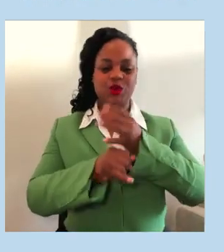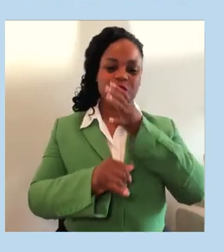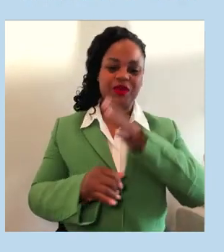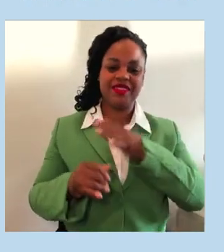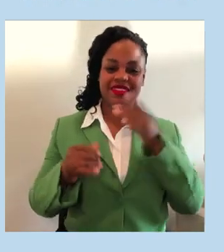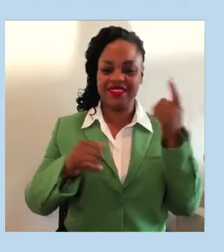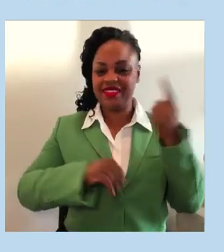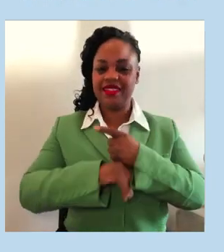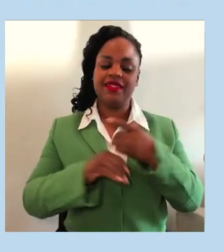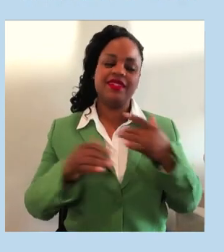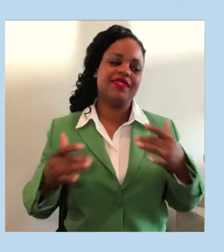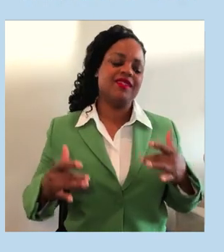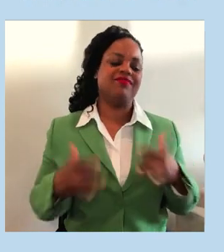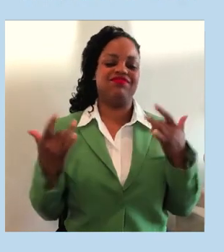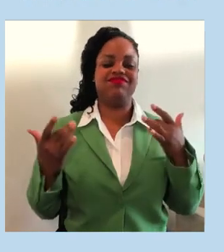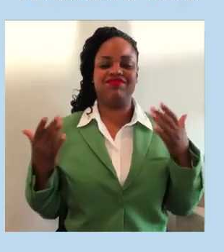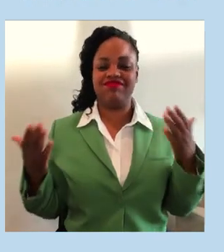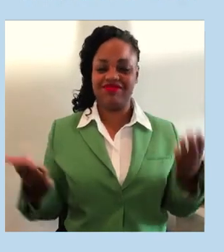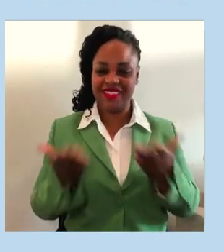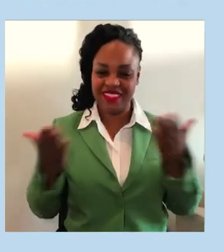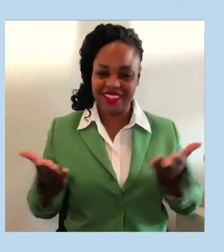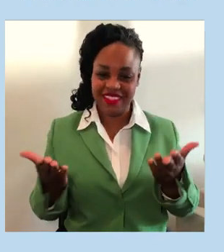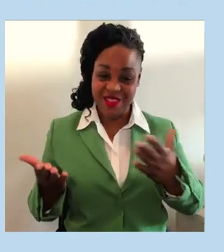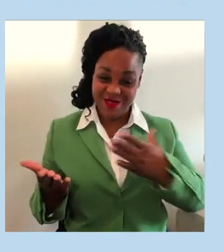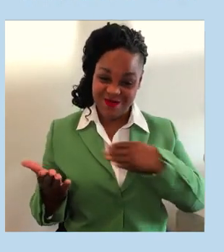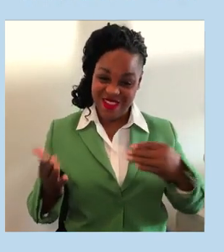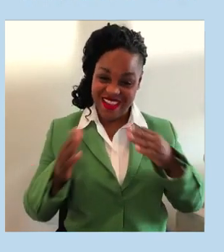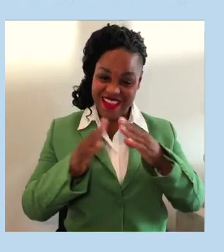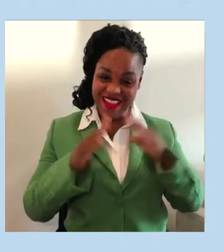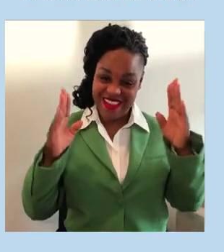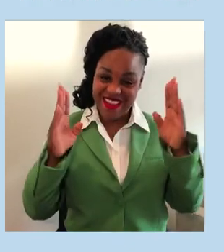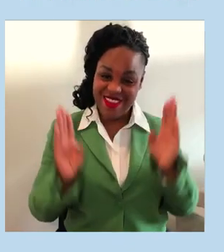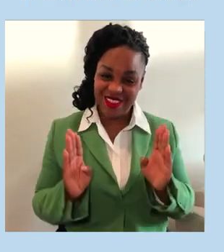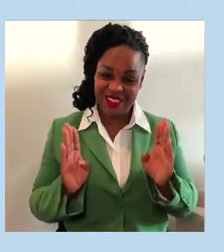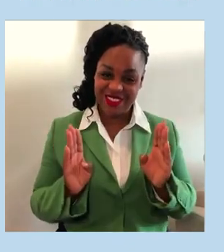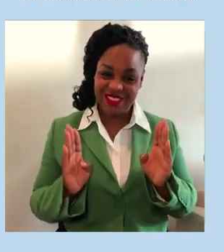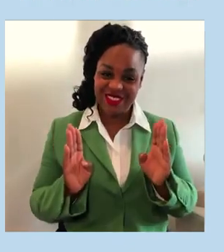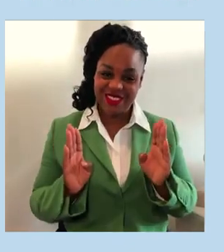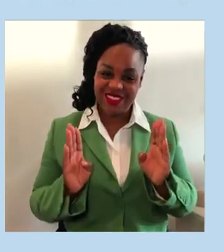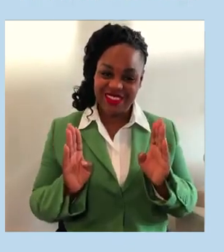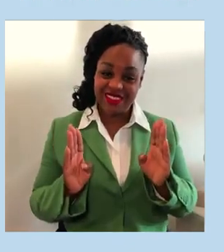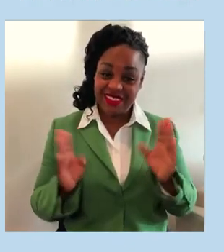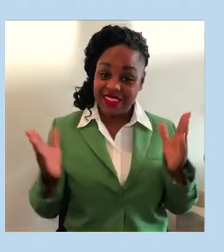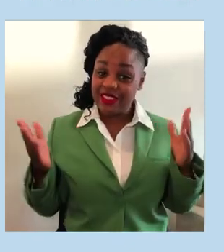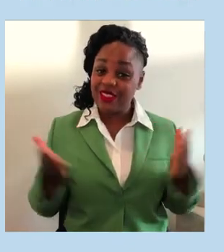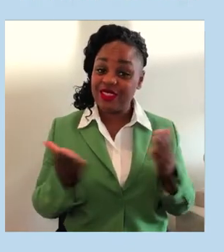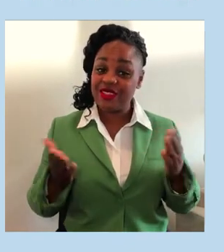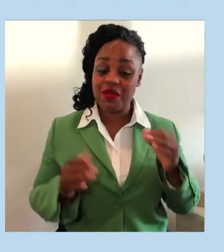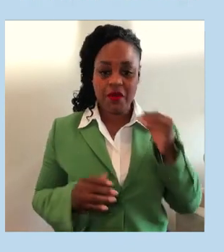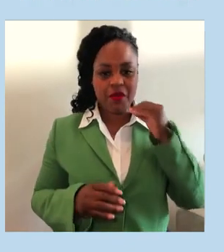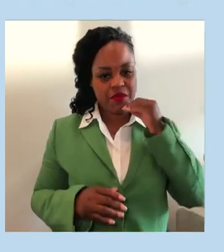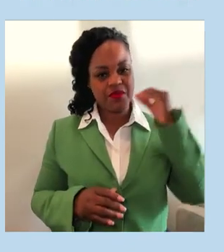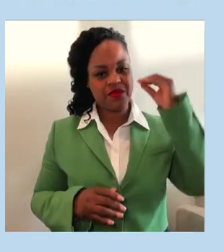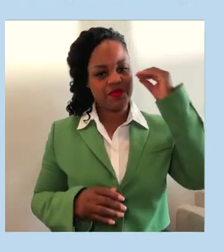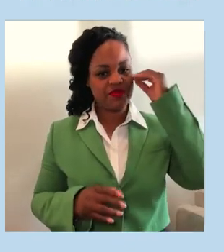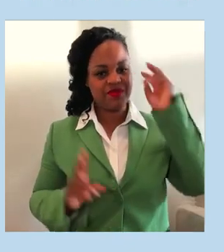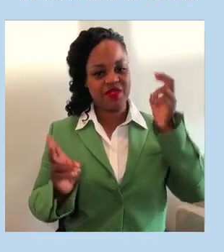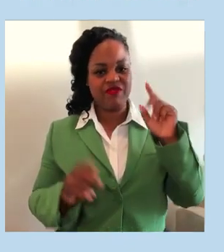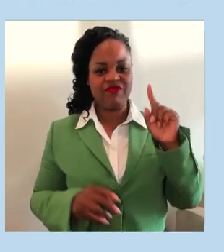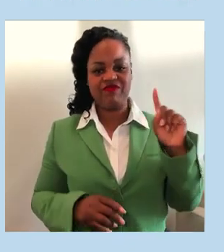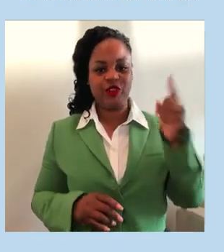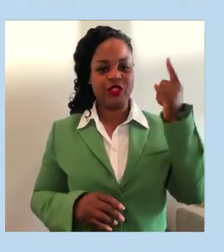the White House, home to America's first female vice president, home to